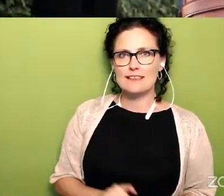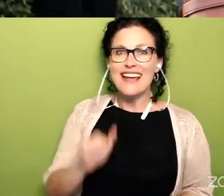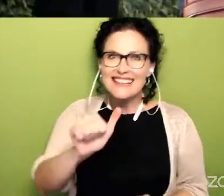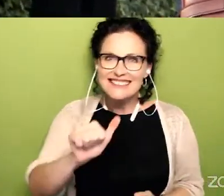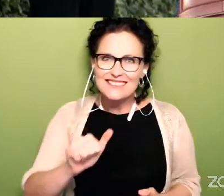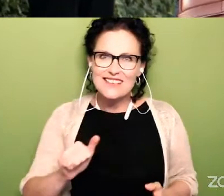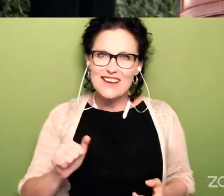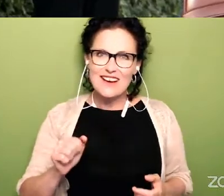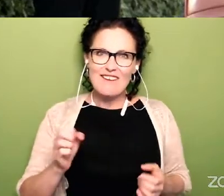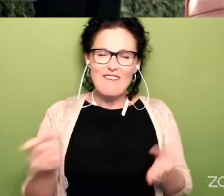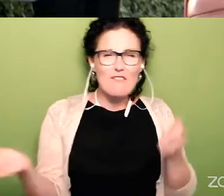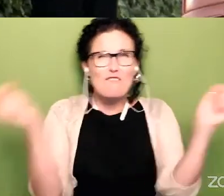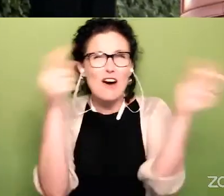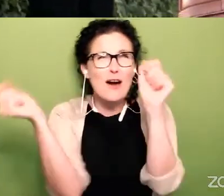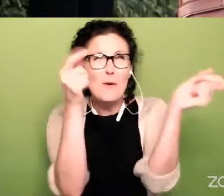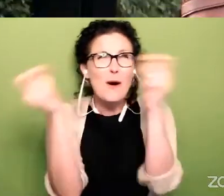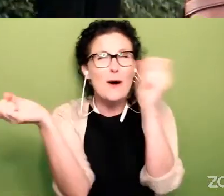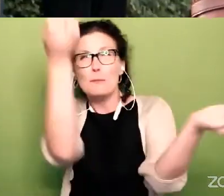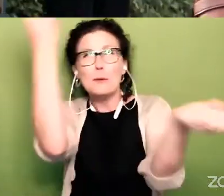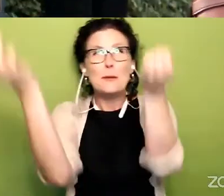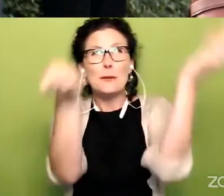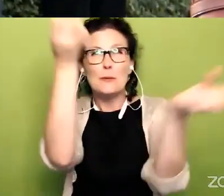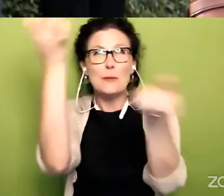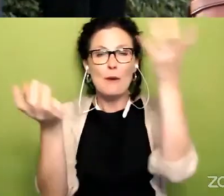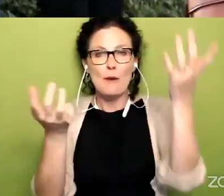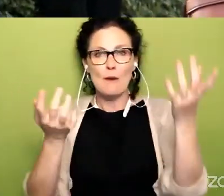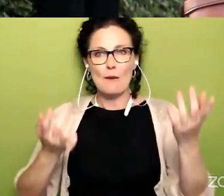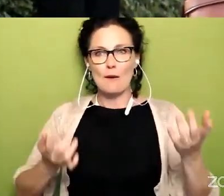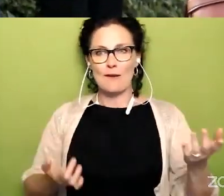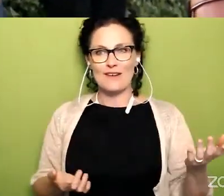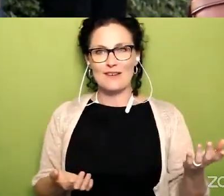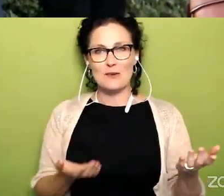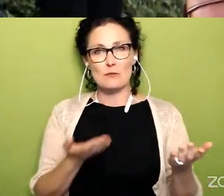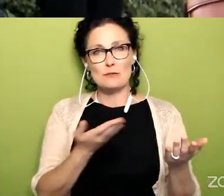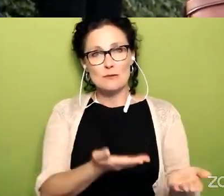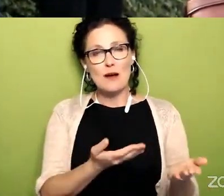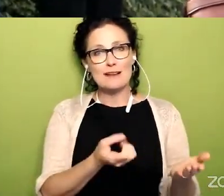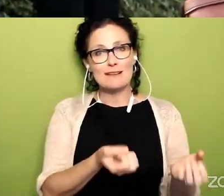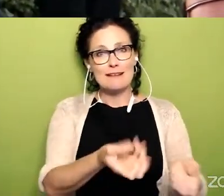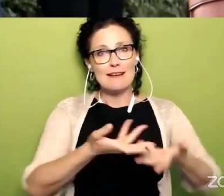jyoti. Light. Infinite.